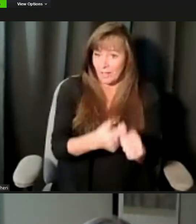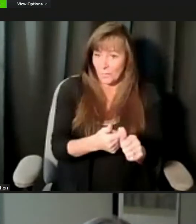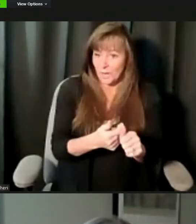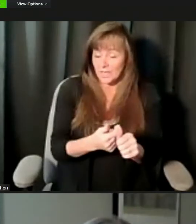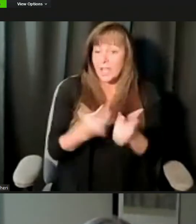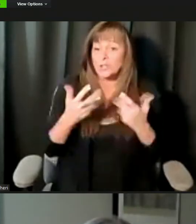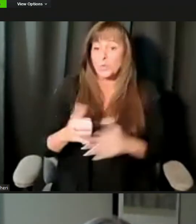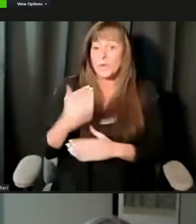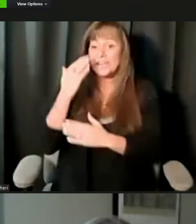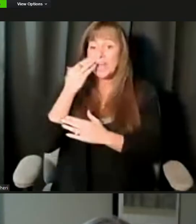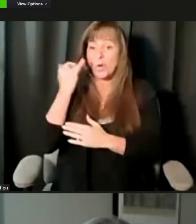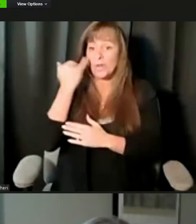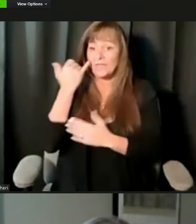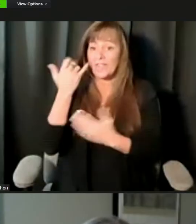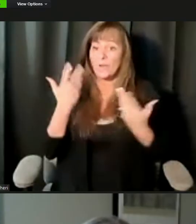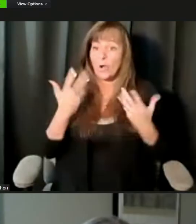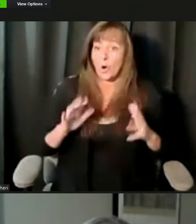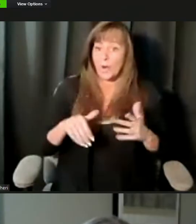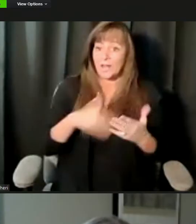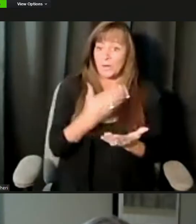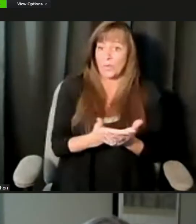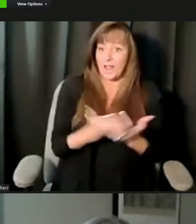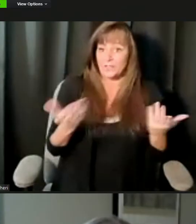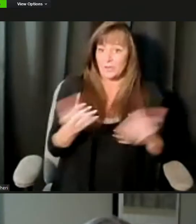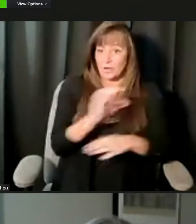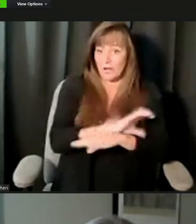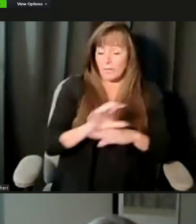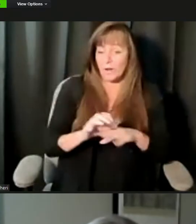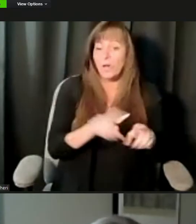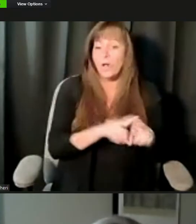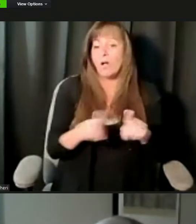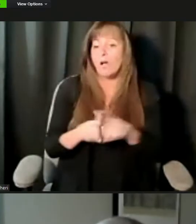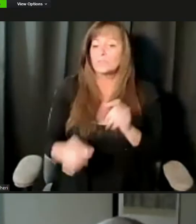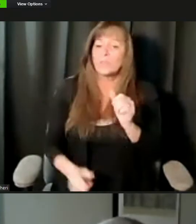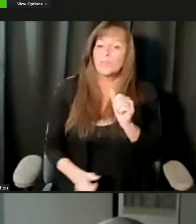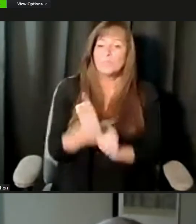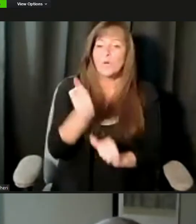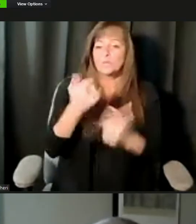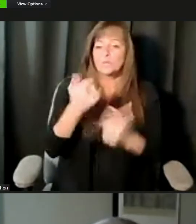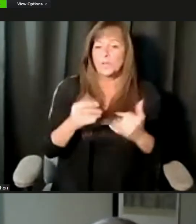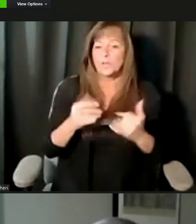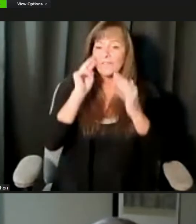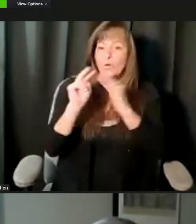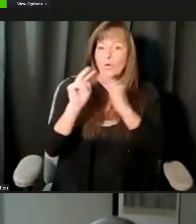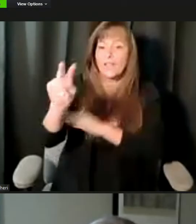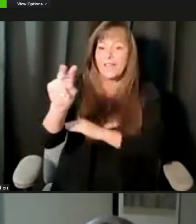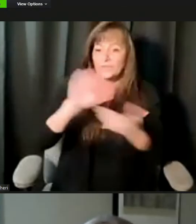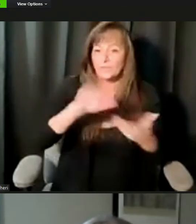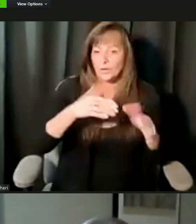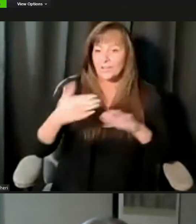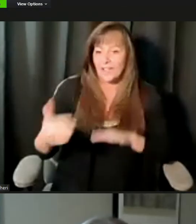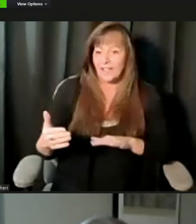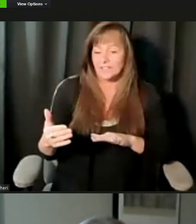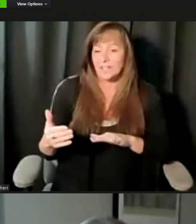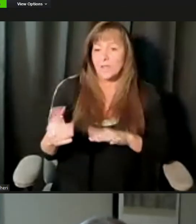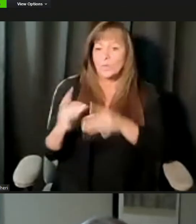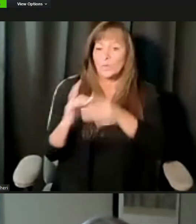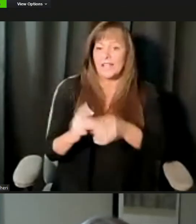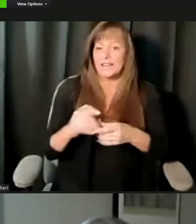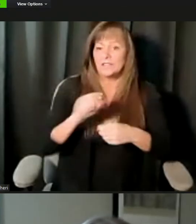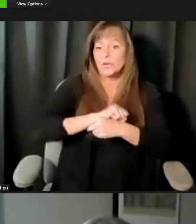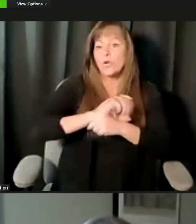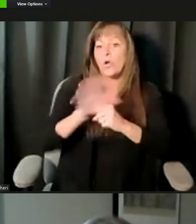in Colorado? Also, what is the most recent forecast for deaths due to COVID through the end of the year?